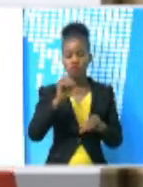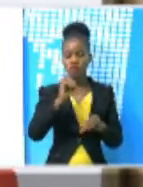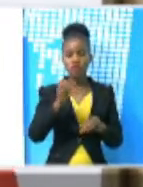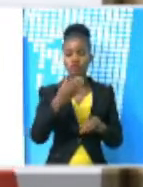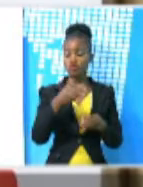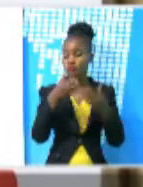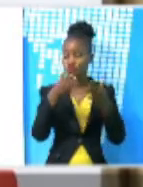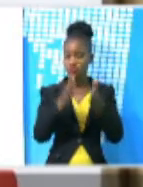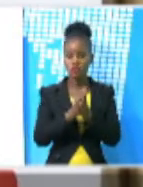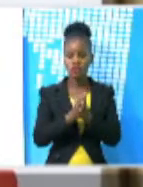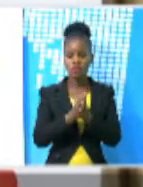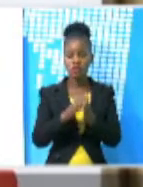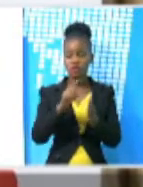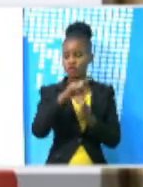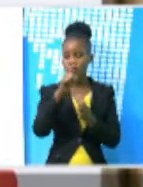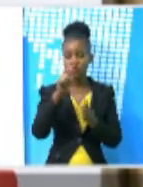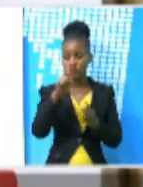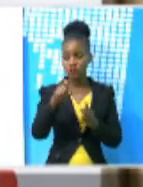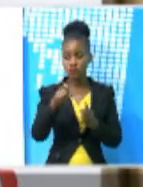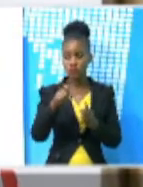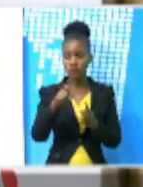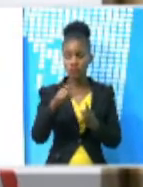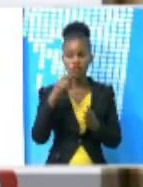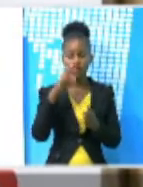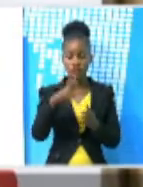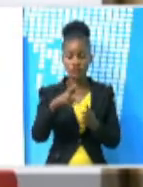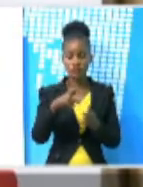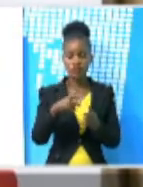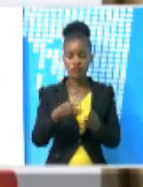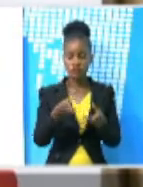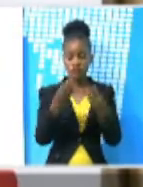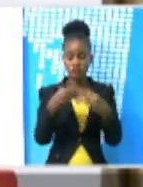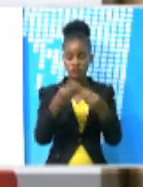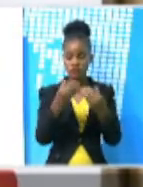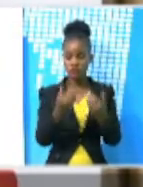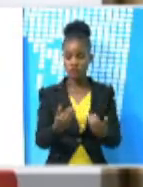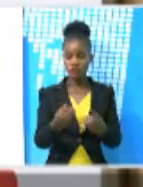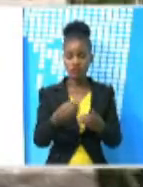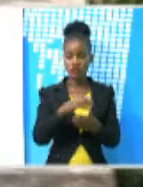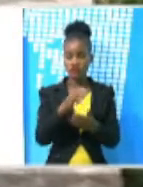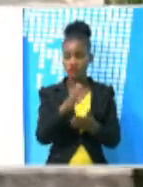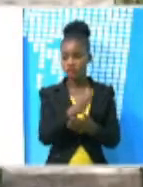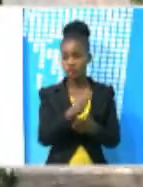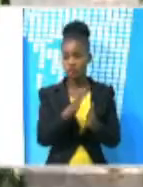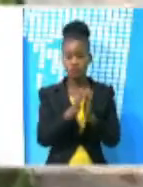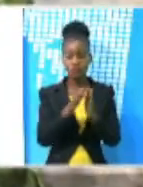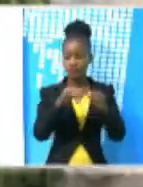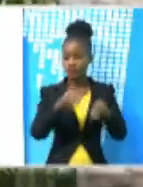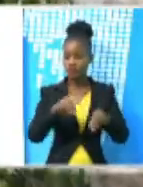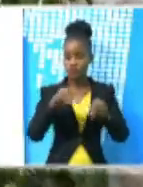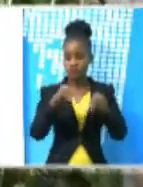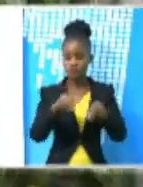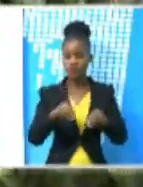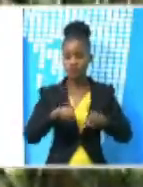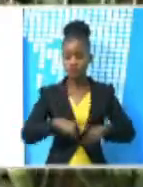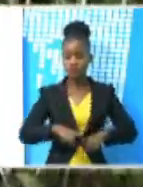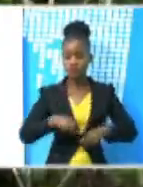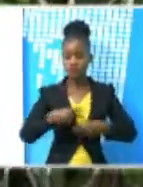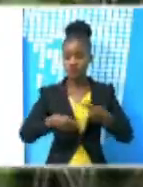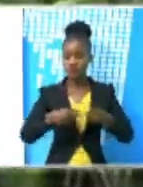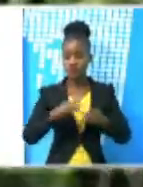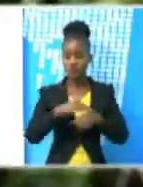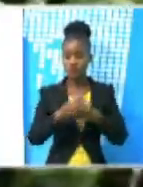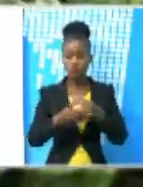this, but we are actually providing alternatives. Agriculture, unlike trade and